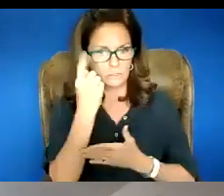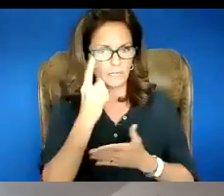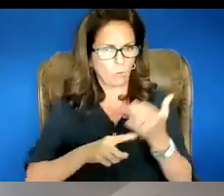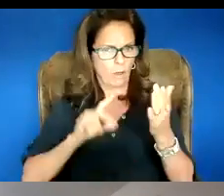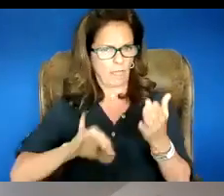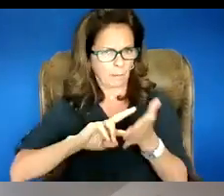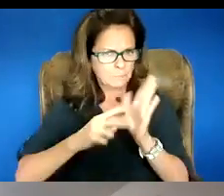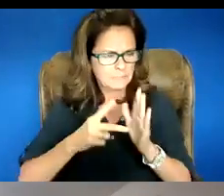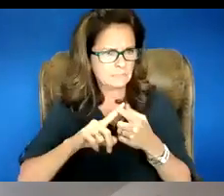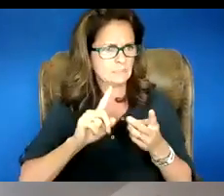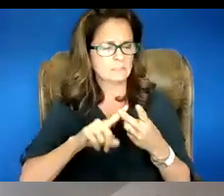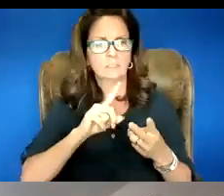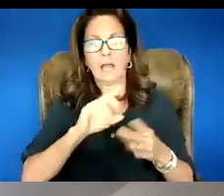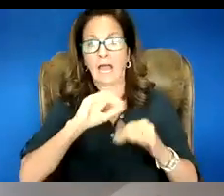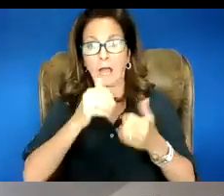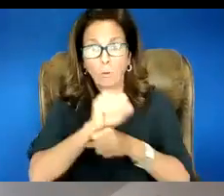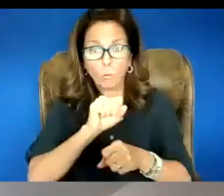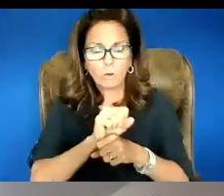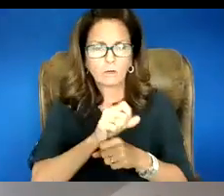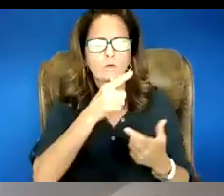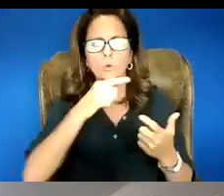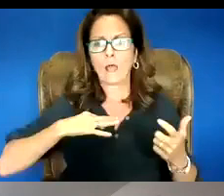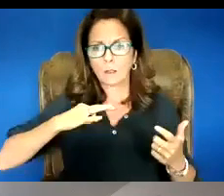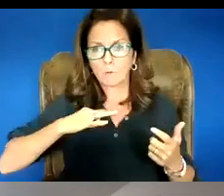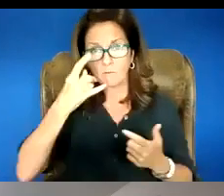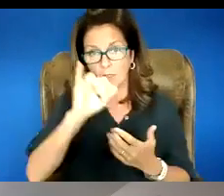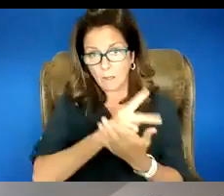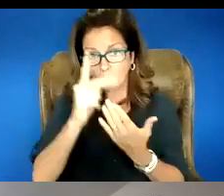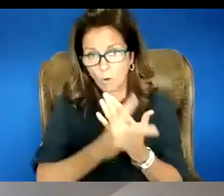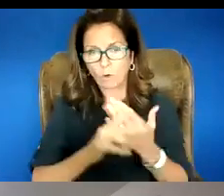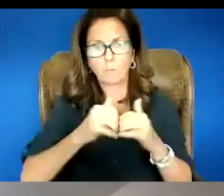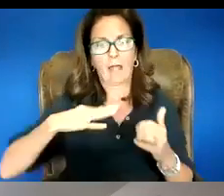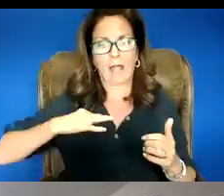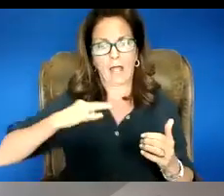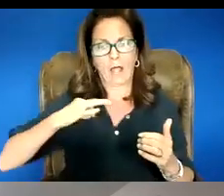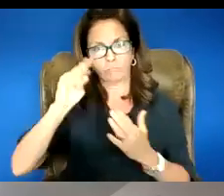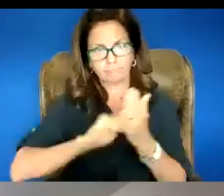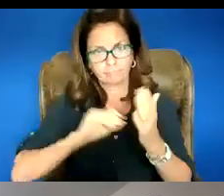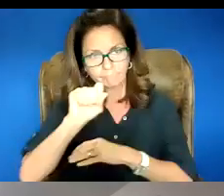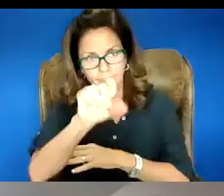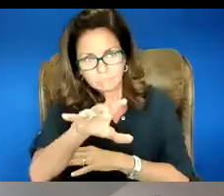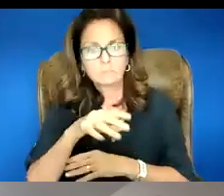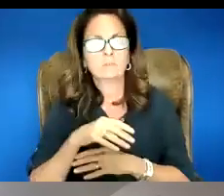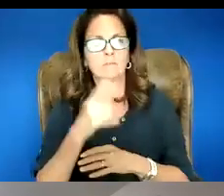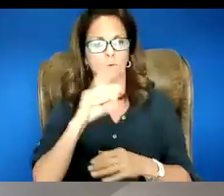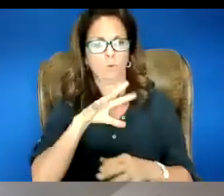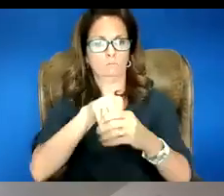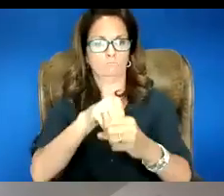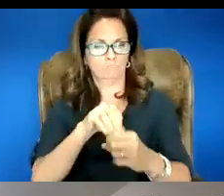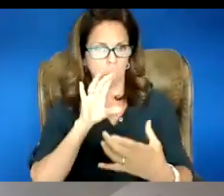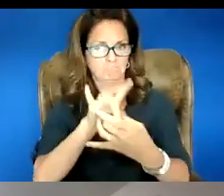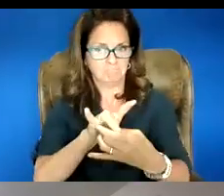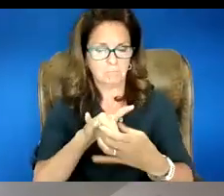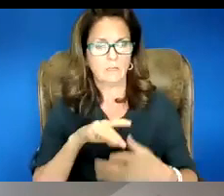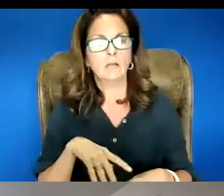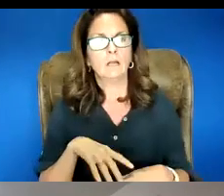it works, who's eligible for the program, how you can apply, submit an application to participate, and